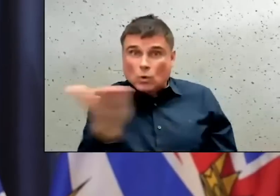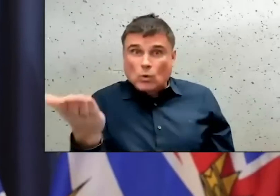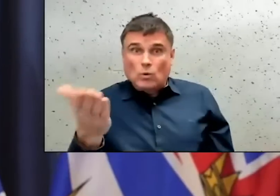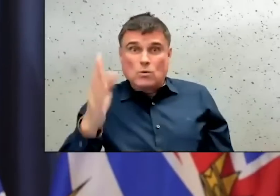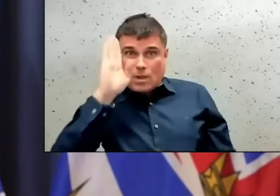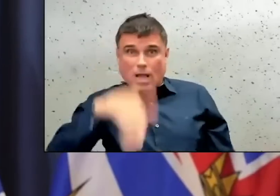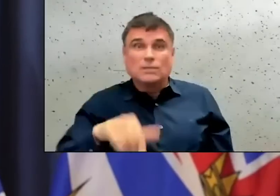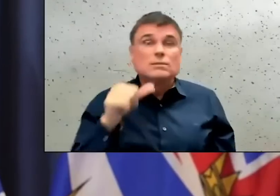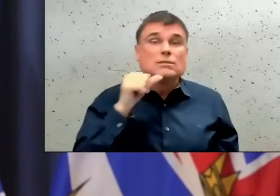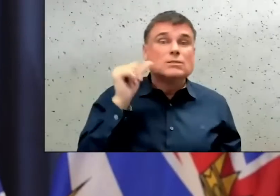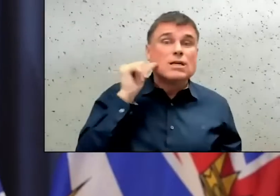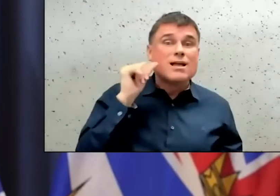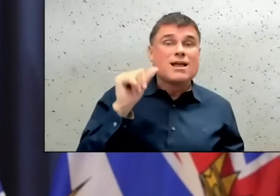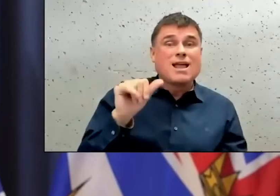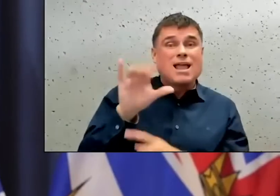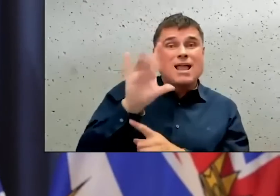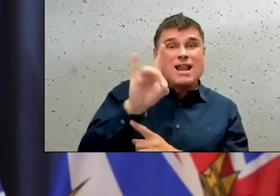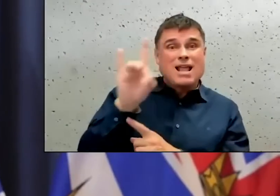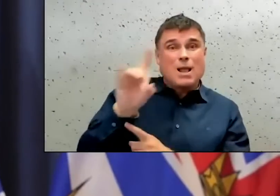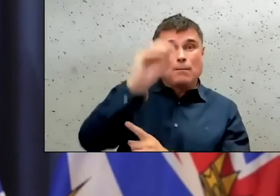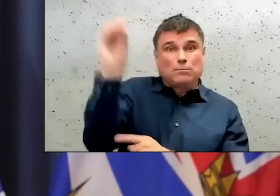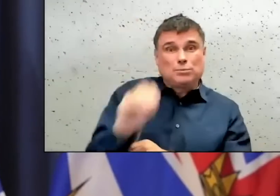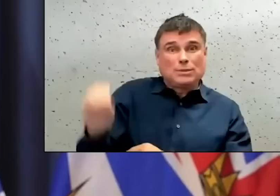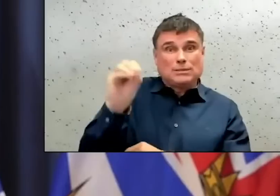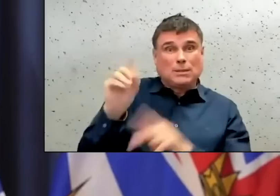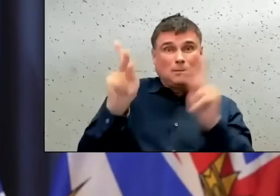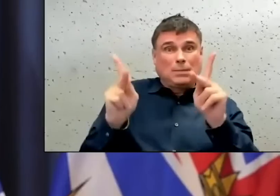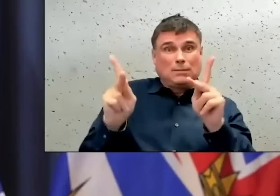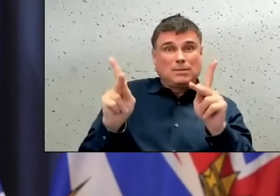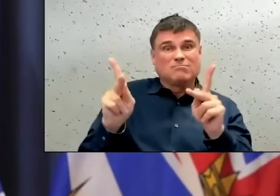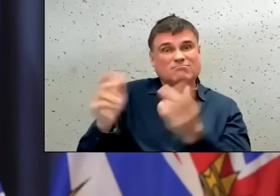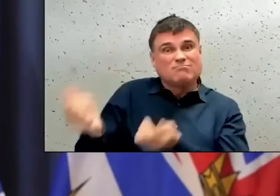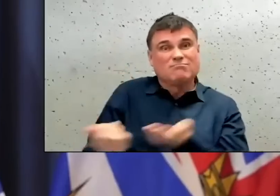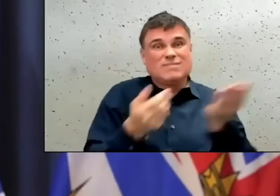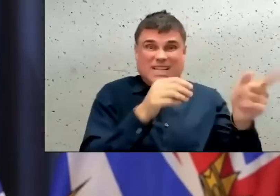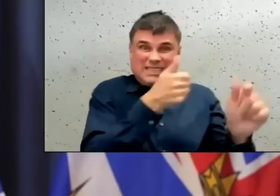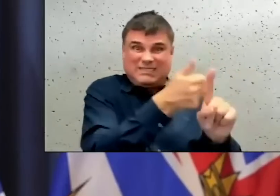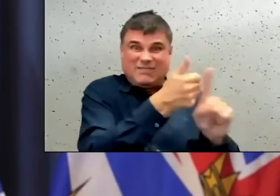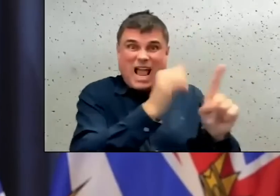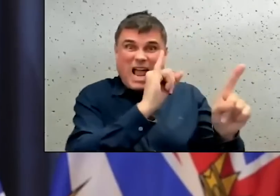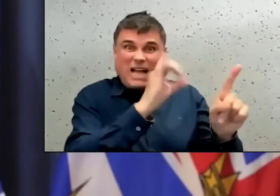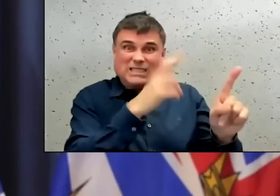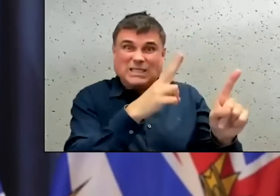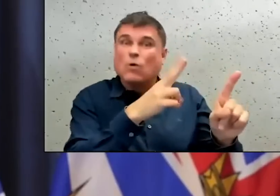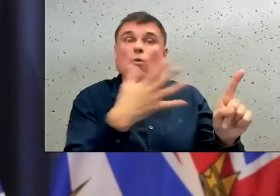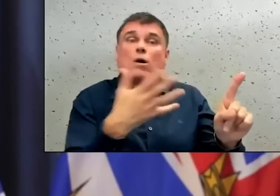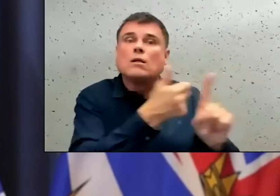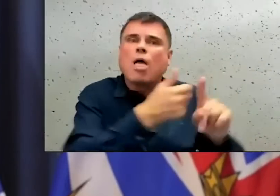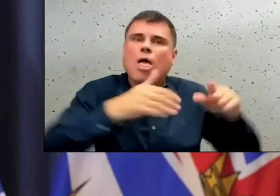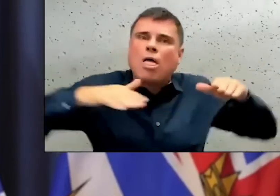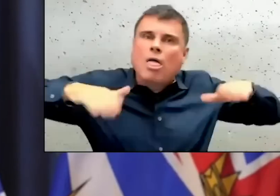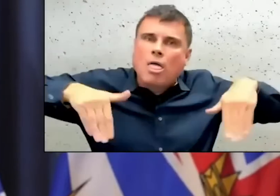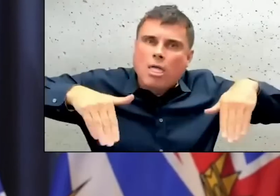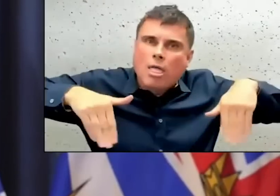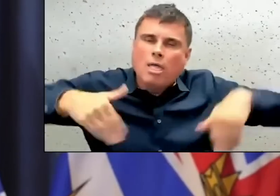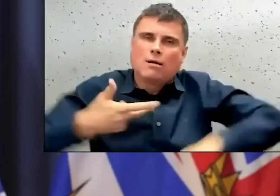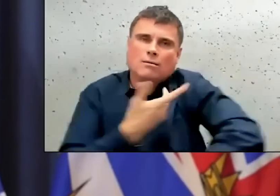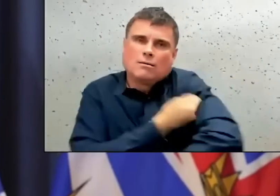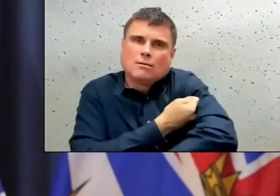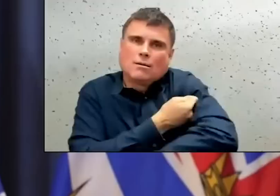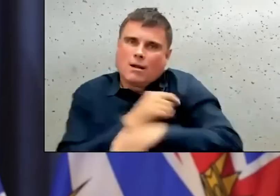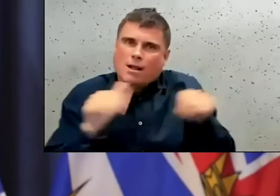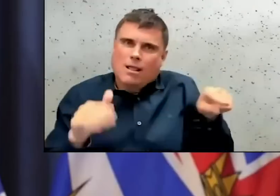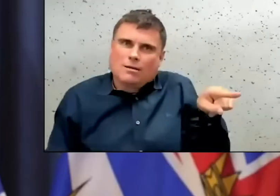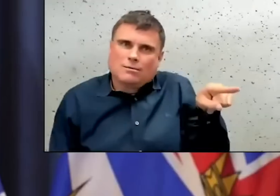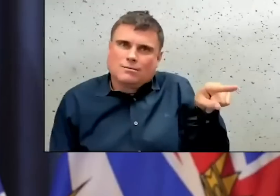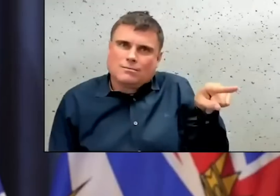people in critical care due to COVID-19 were people who are not fully vaccinated. This represents a small share of the overall population. It's